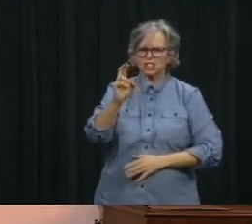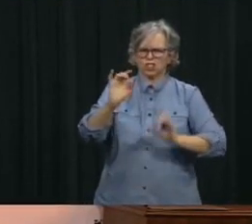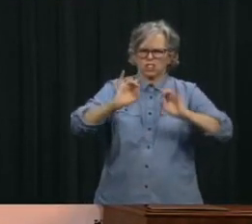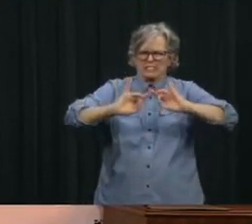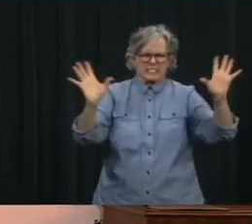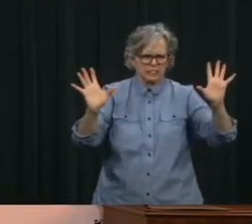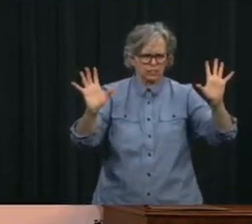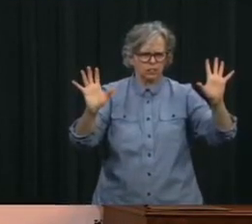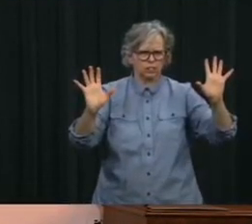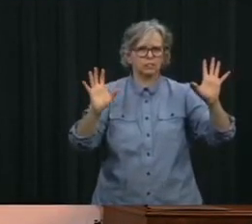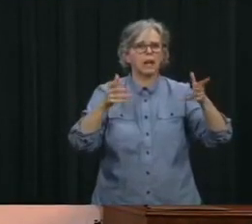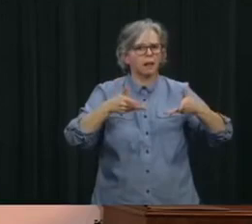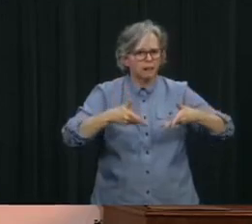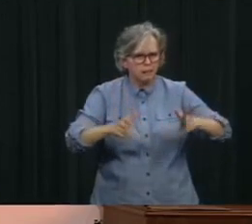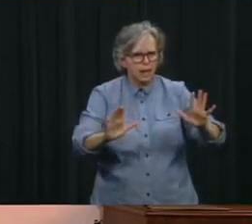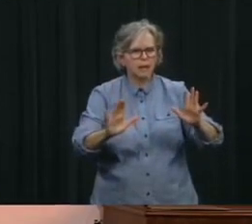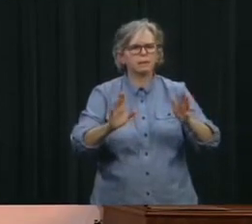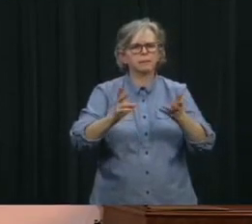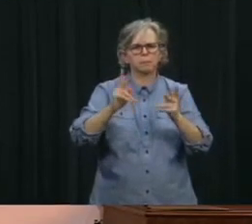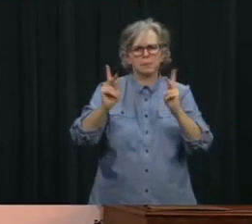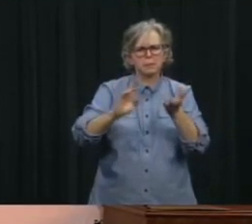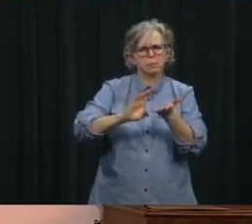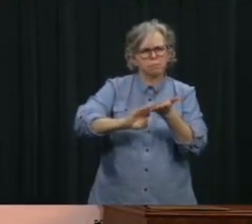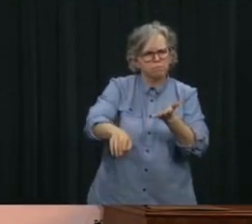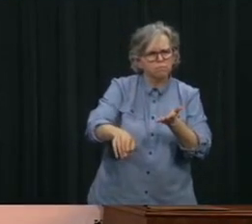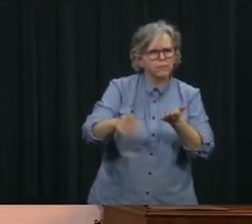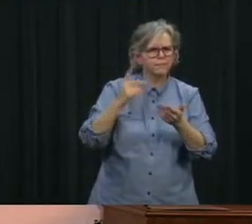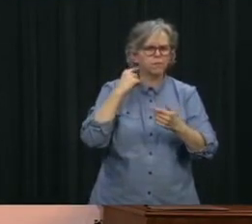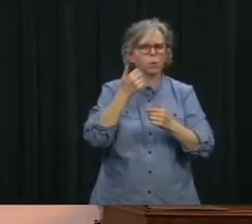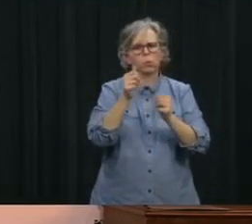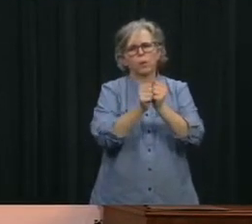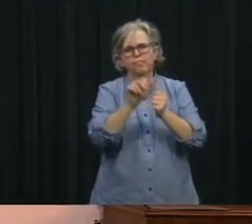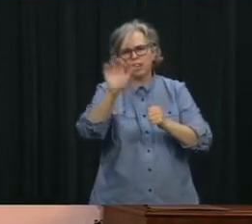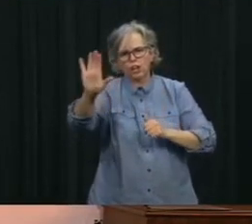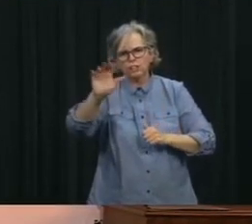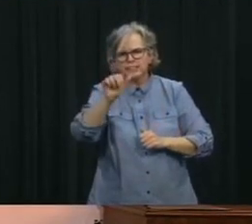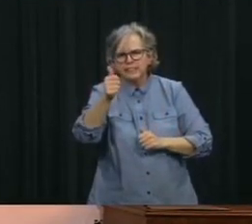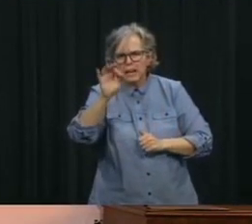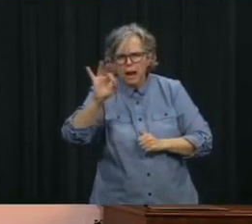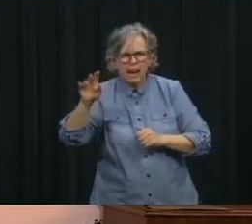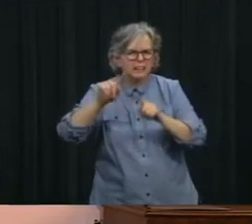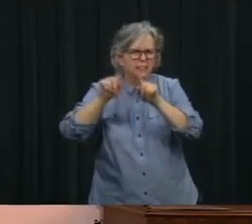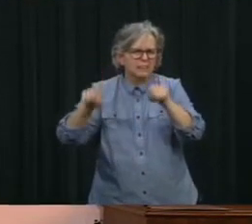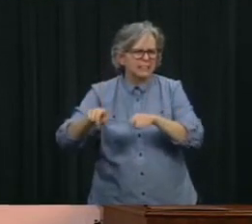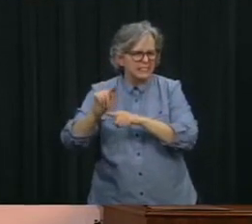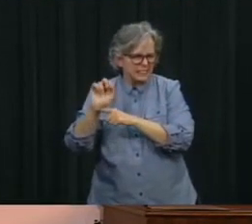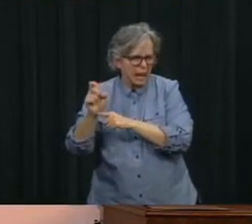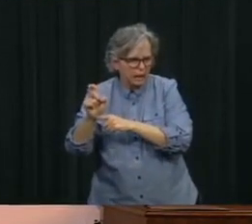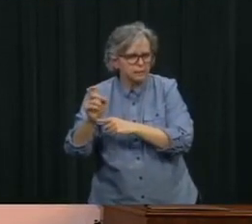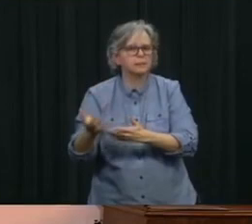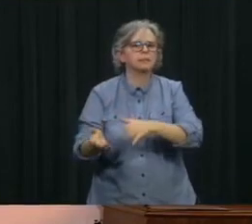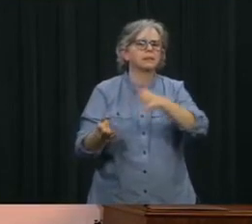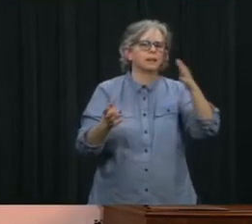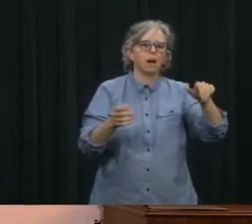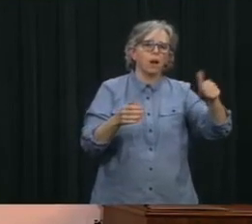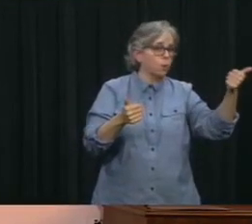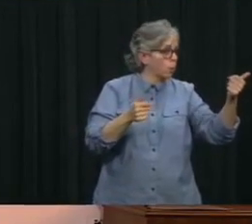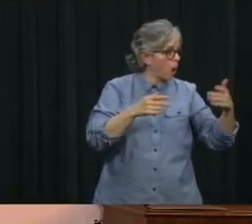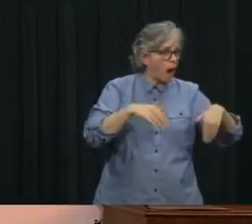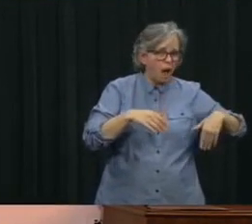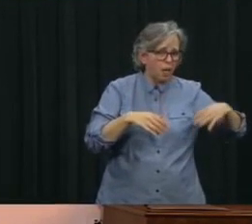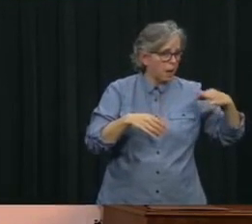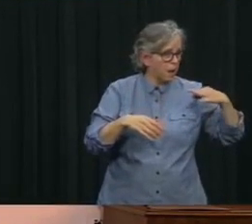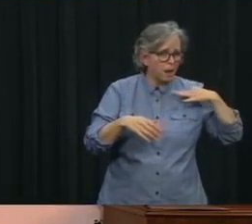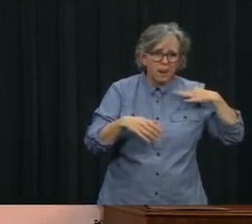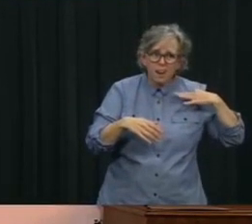1099 or other types of employees who currently are ineligible for